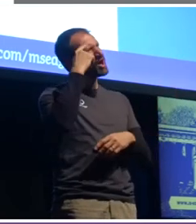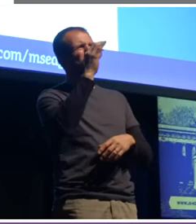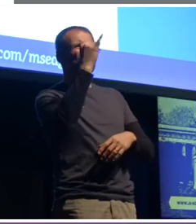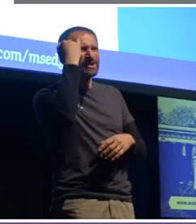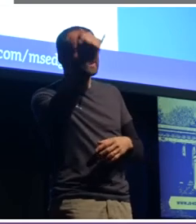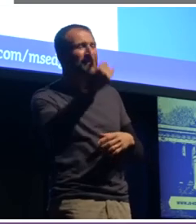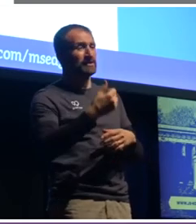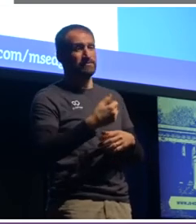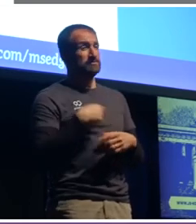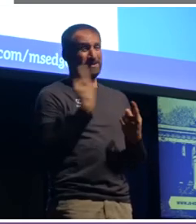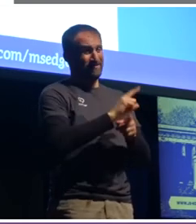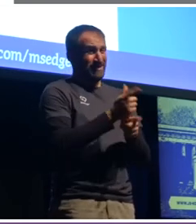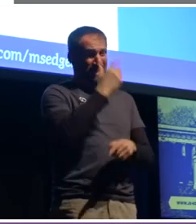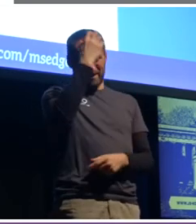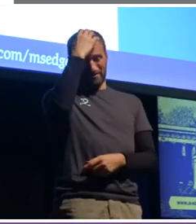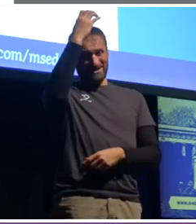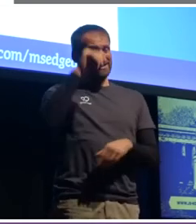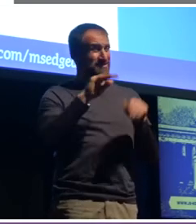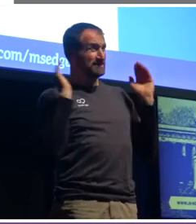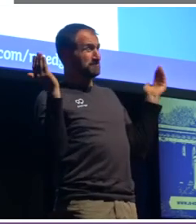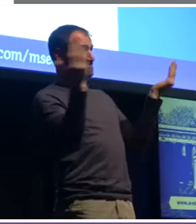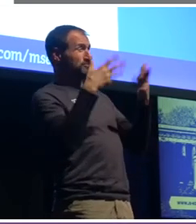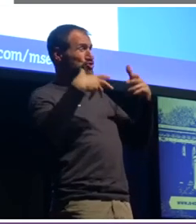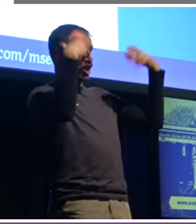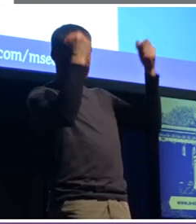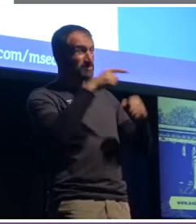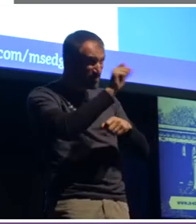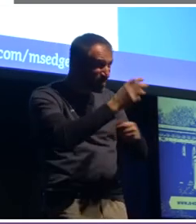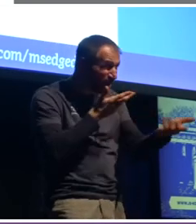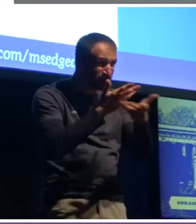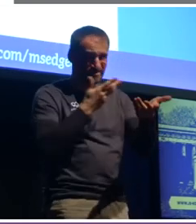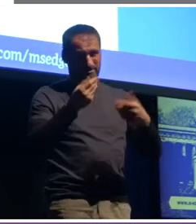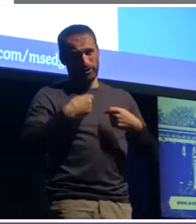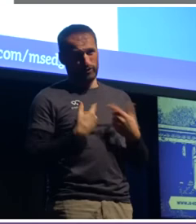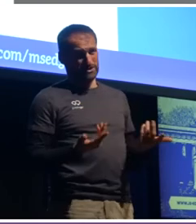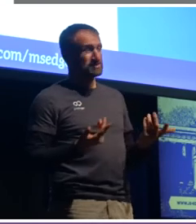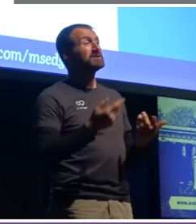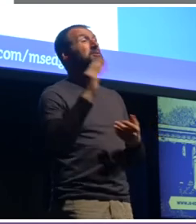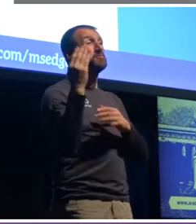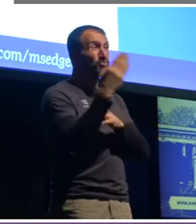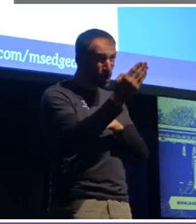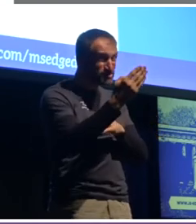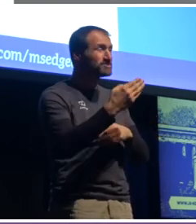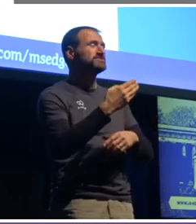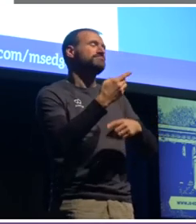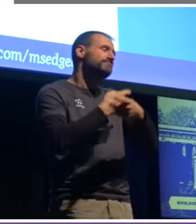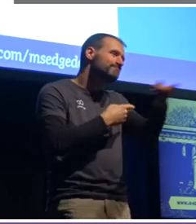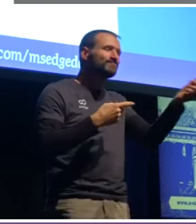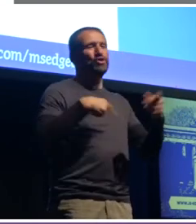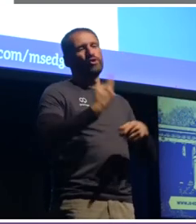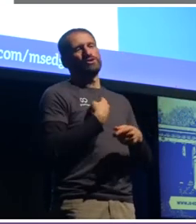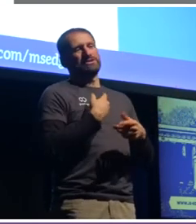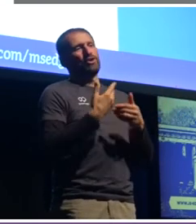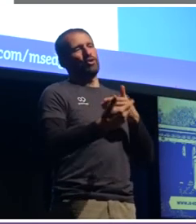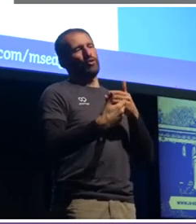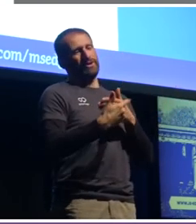We're not princesses in a castle. You can talk to us. Browsers, you're our customers. We want to hear from you. We want to know what you